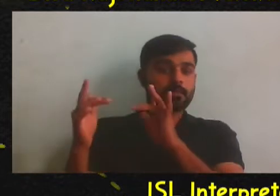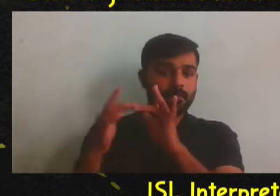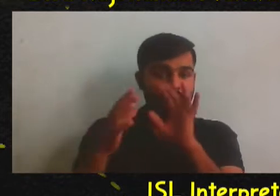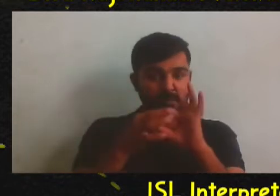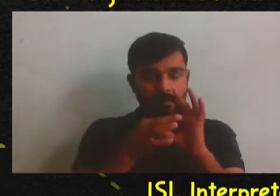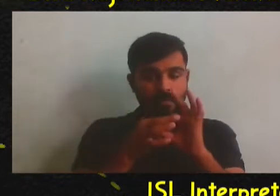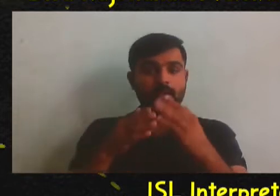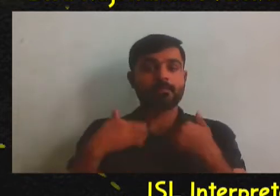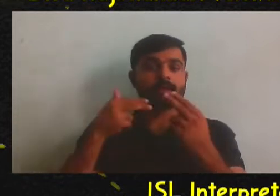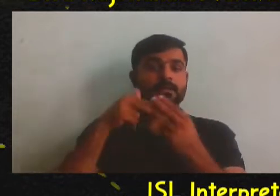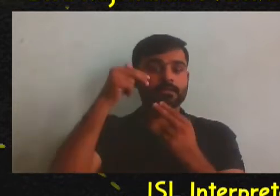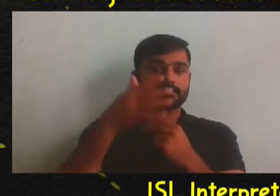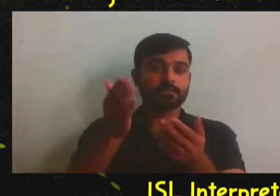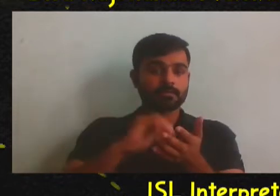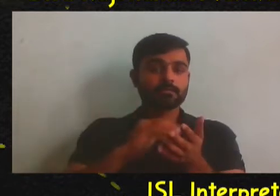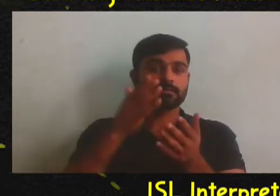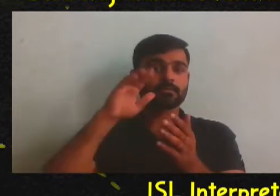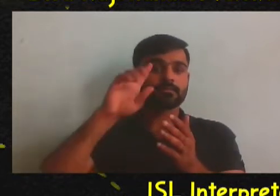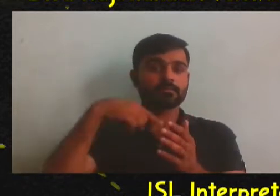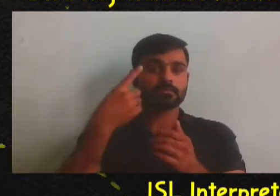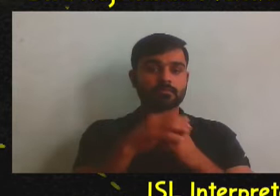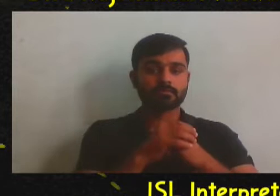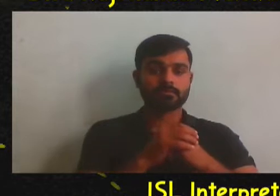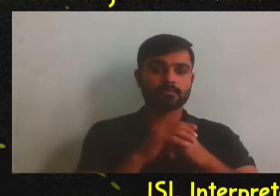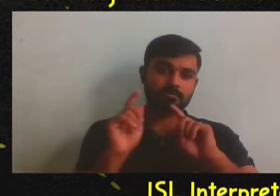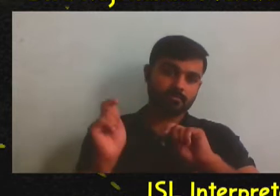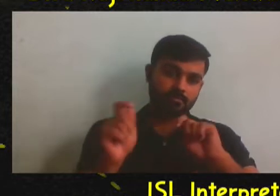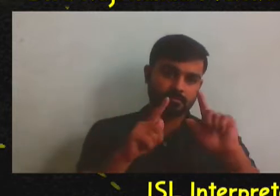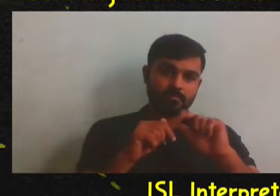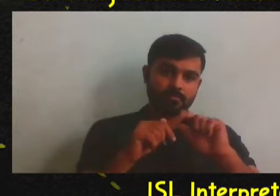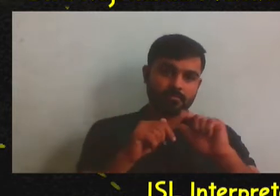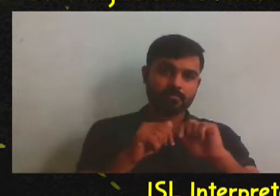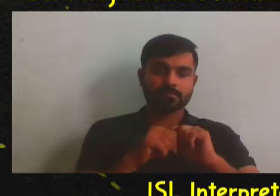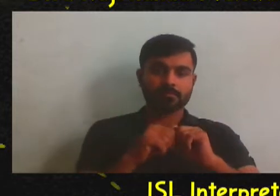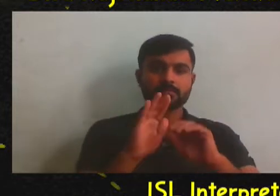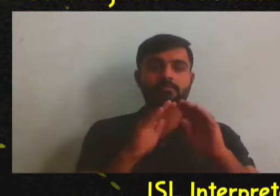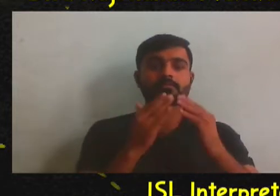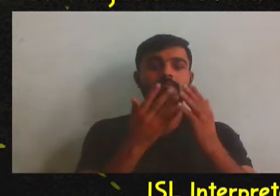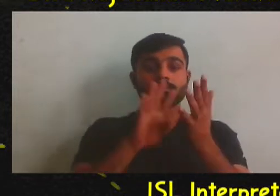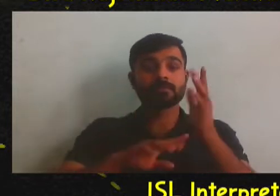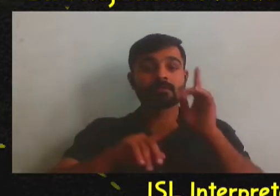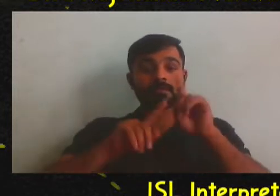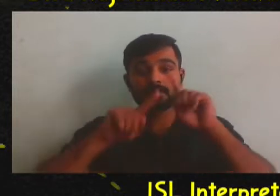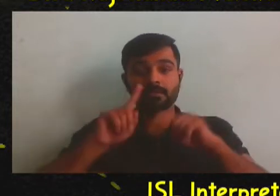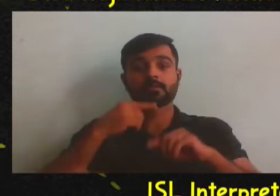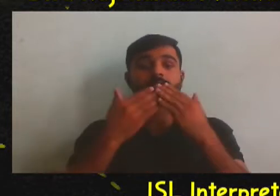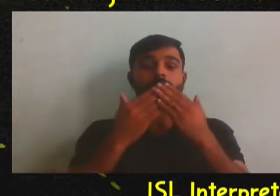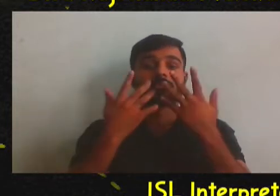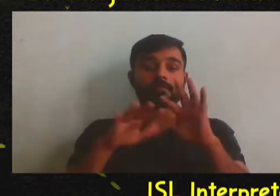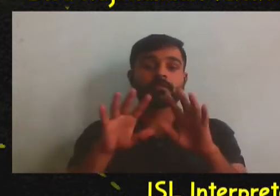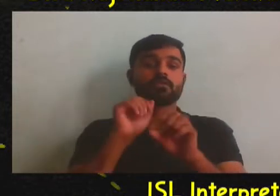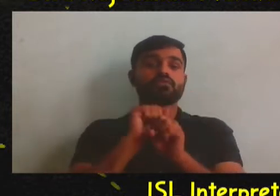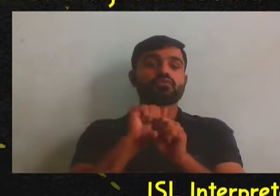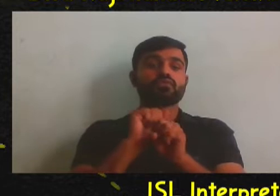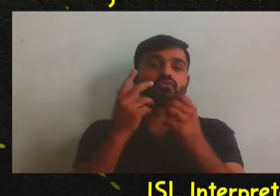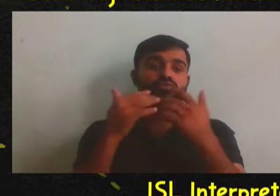pleasurable story, again, in the next page for the pie chart, this is a study that we did actually